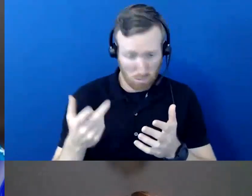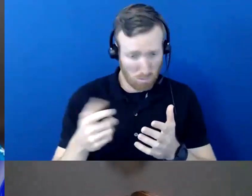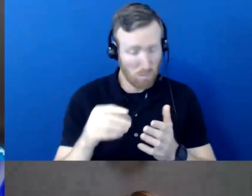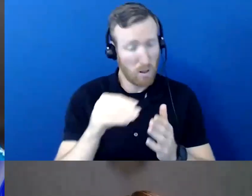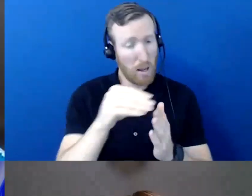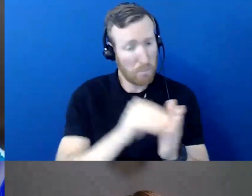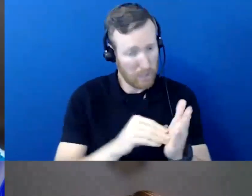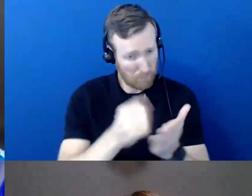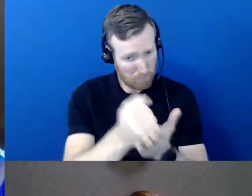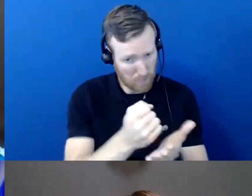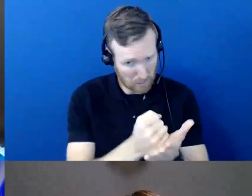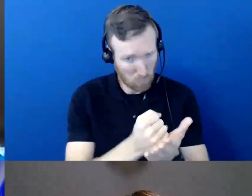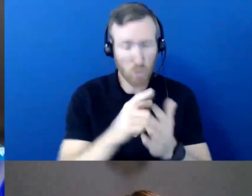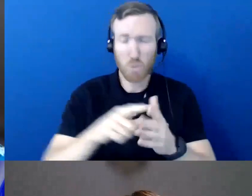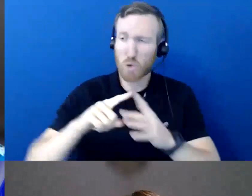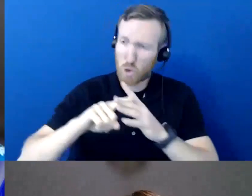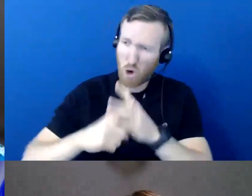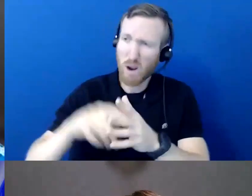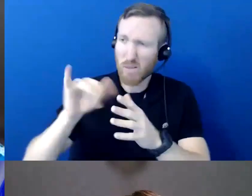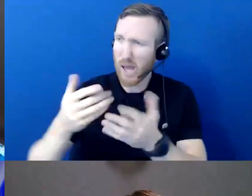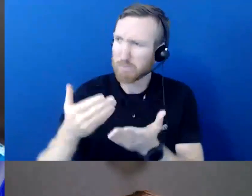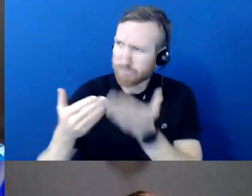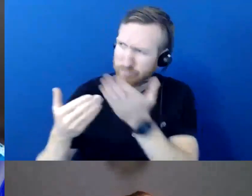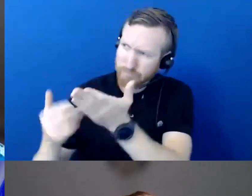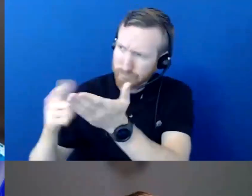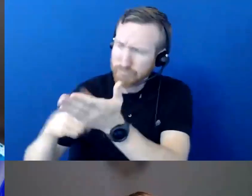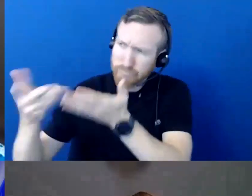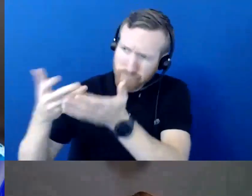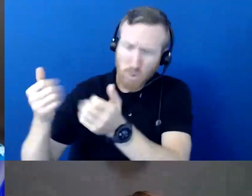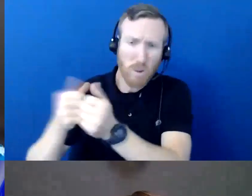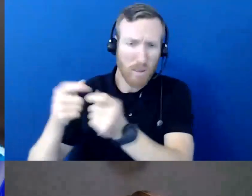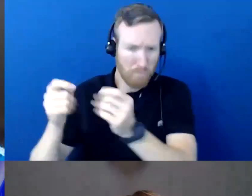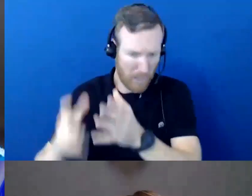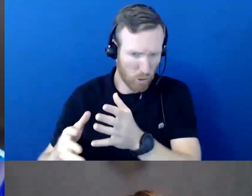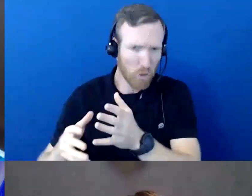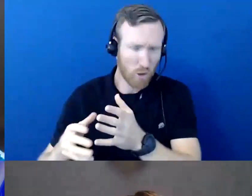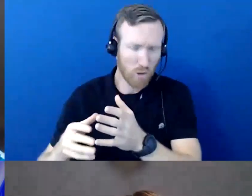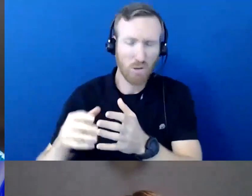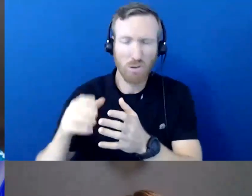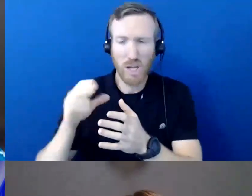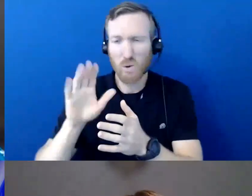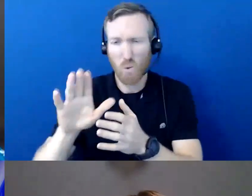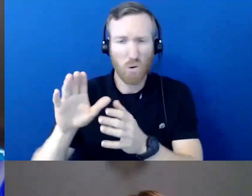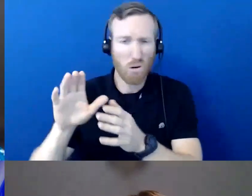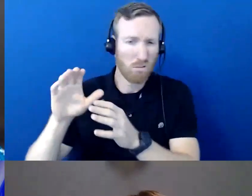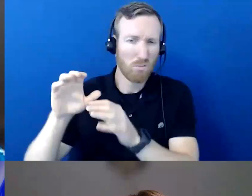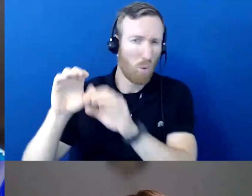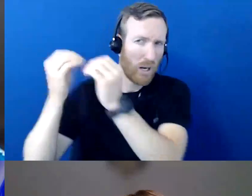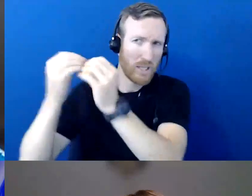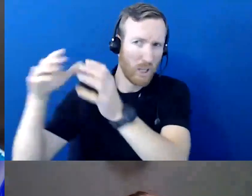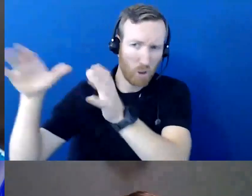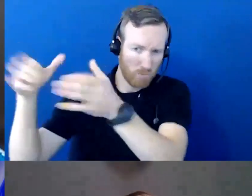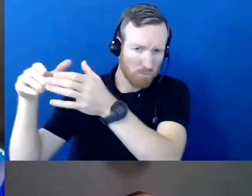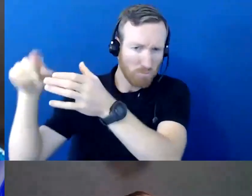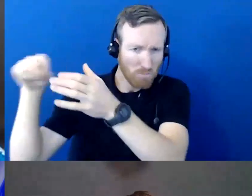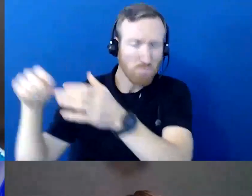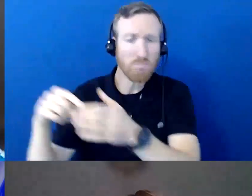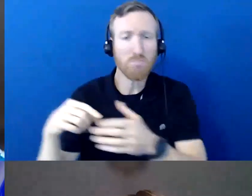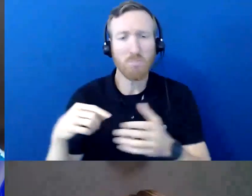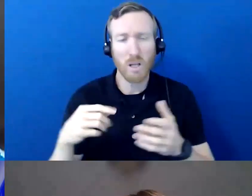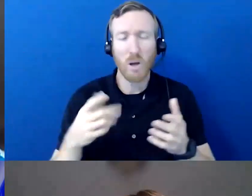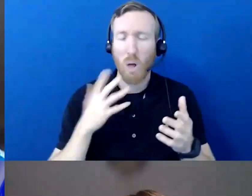to start that conversation with your manager and within your organizations. And there'll be lots more to come on